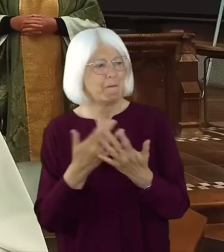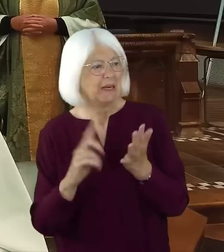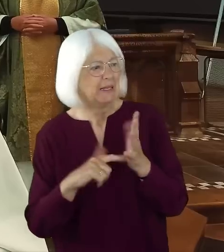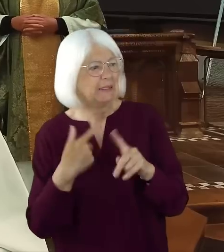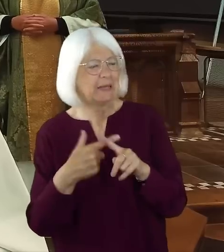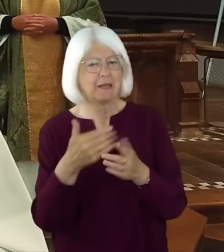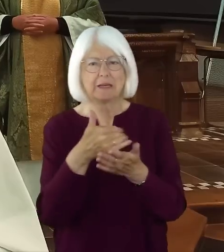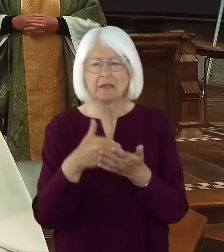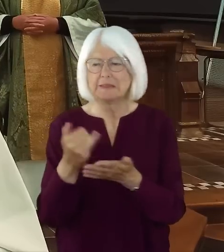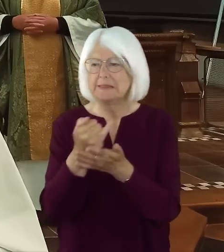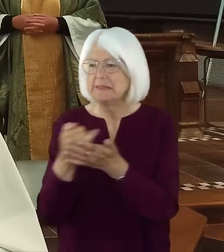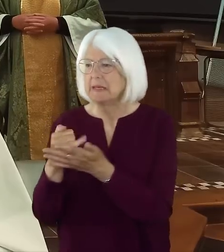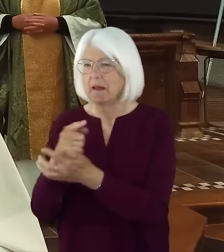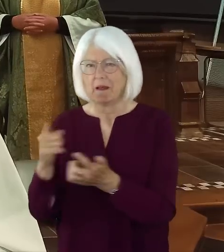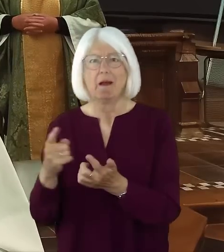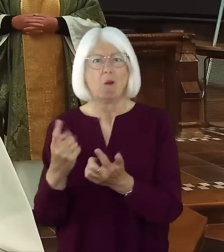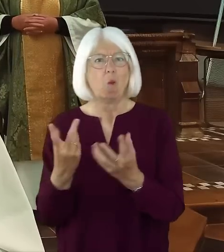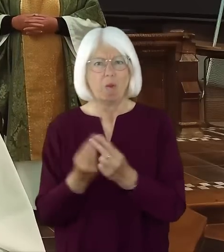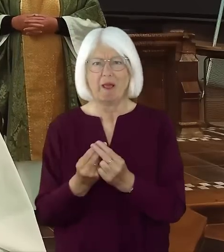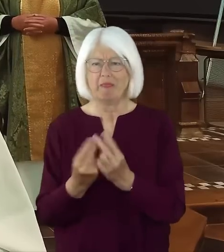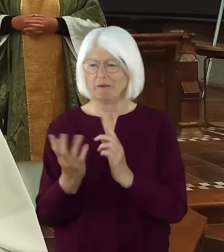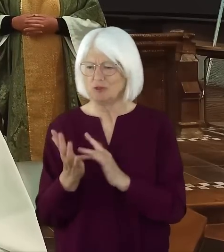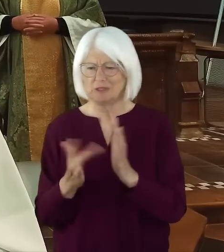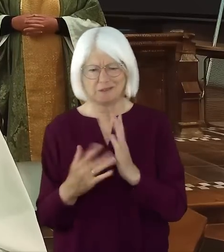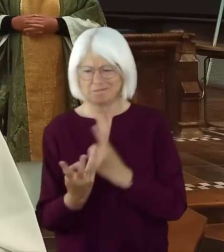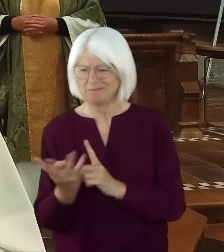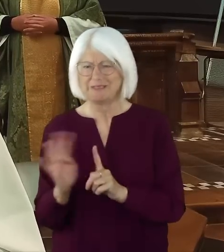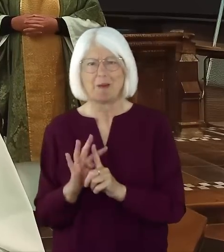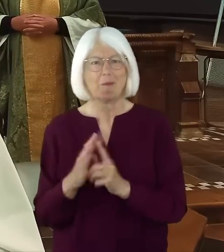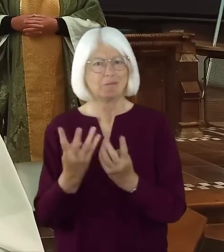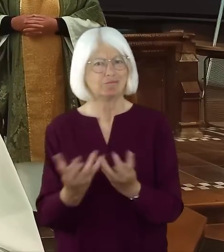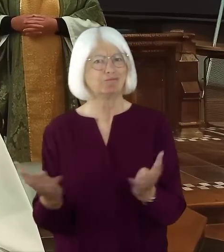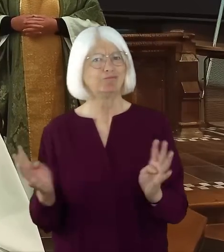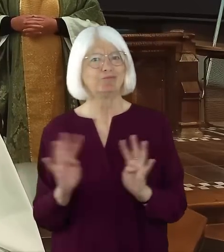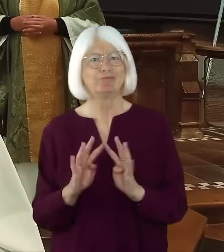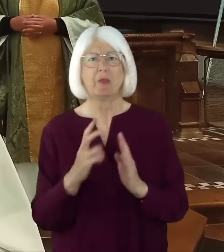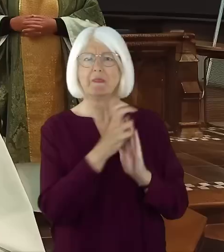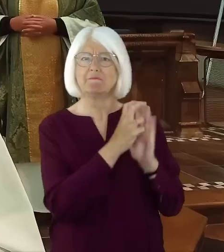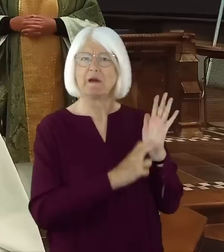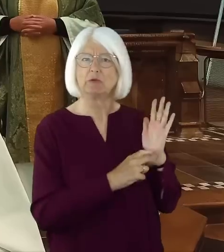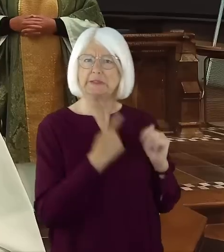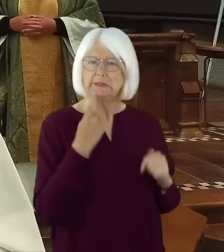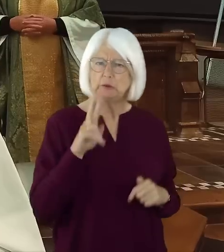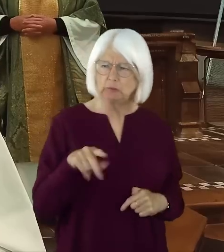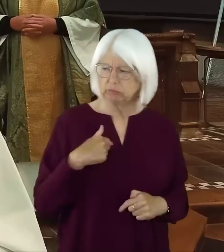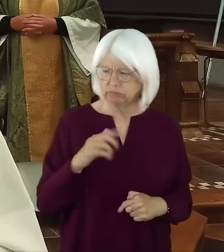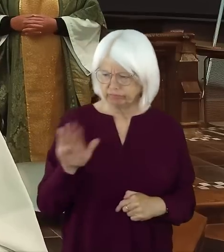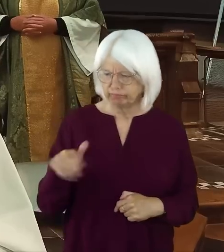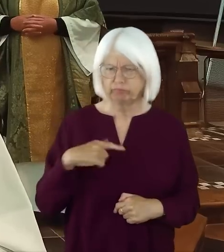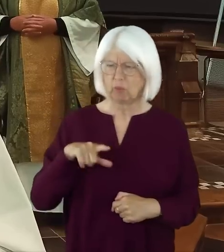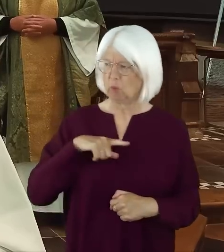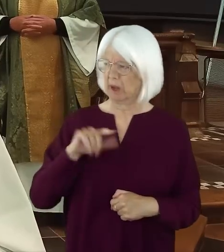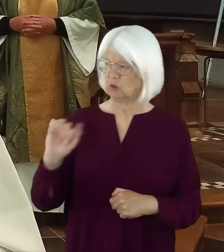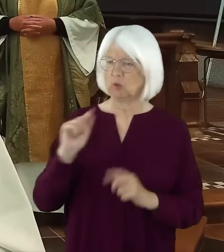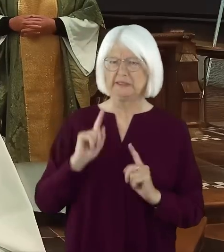were sitting with him and his disciples. When the Pharisees saw this, they said to his disciples,